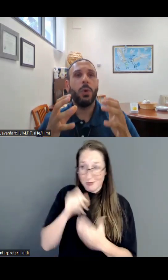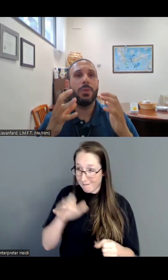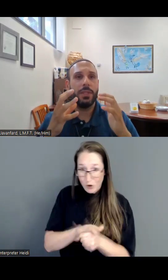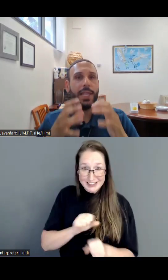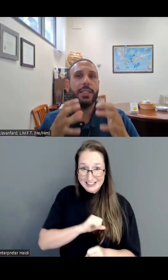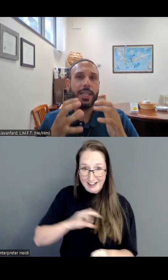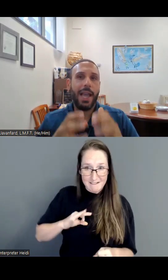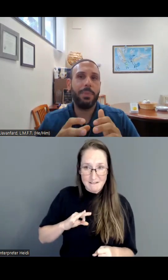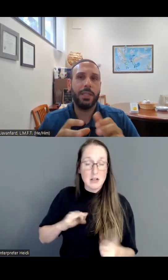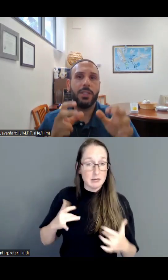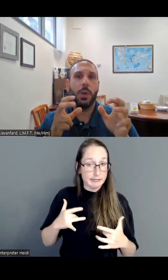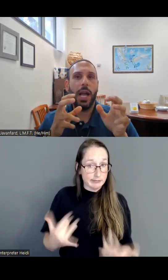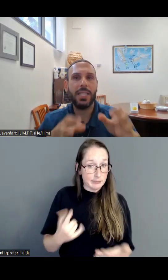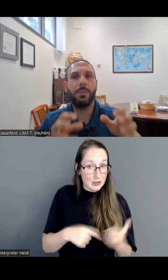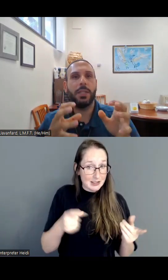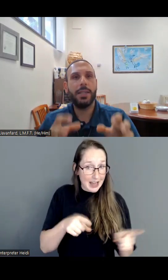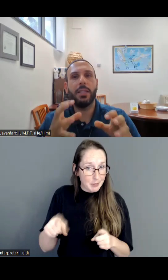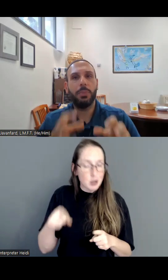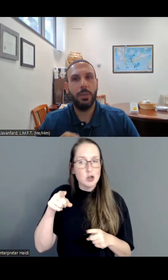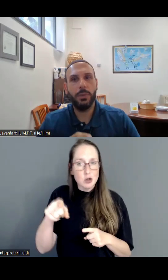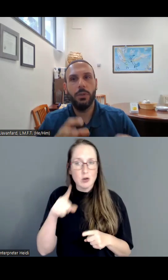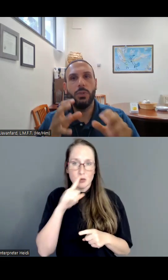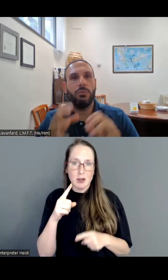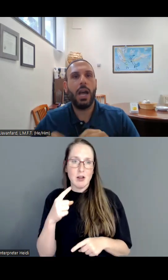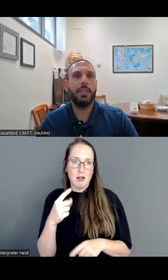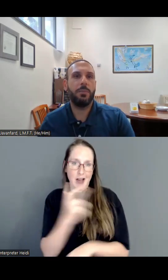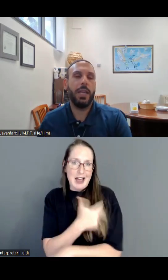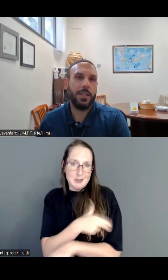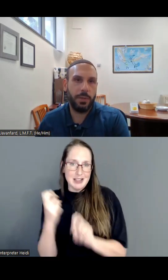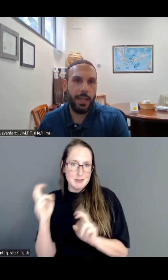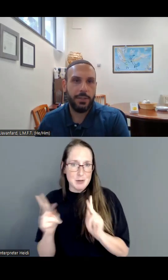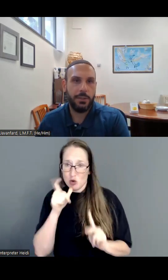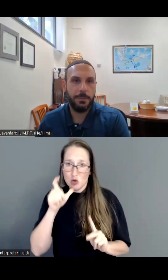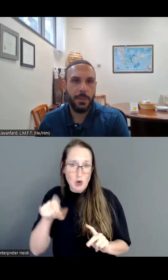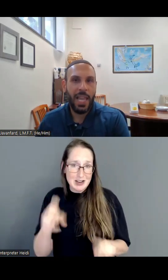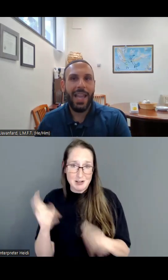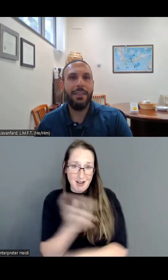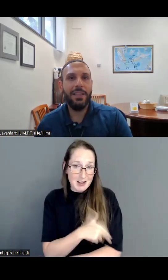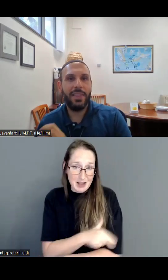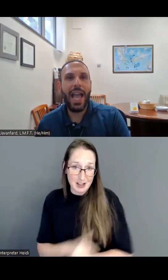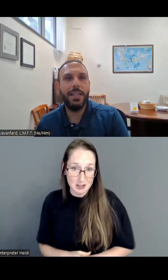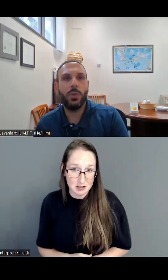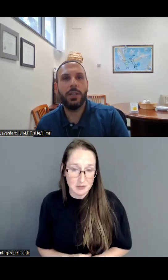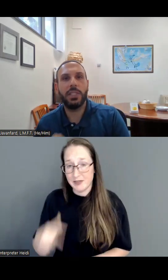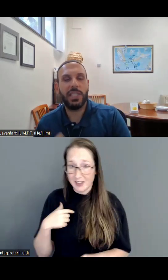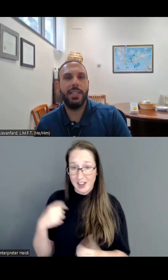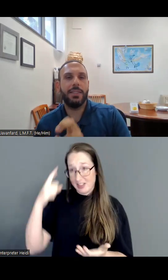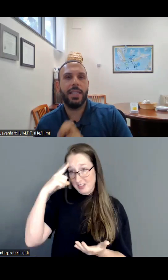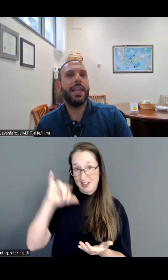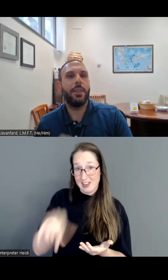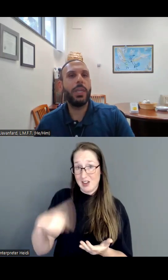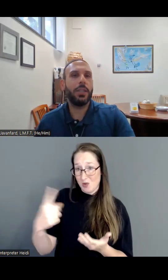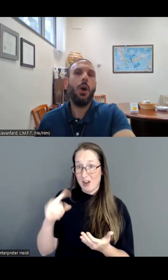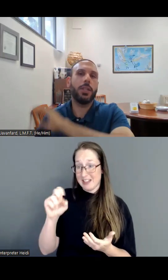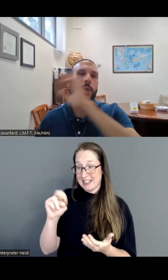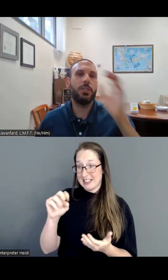then what most likely is happening is you are hospitalizing people who do not need to be hospitalized. And I think that is one of the tenets,